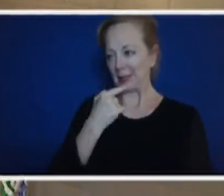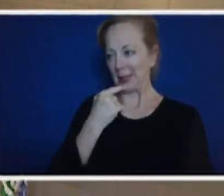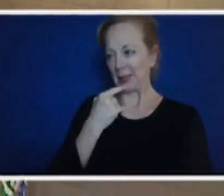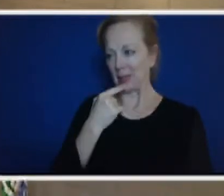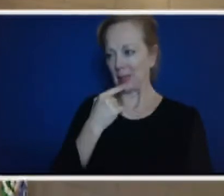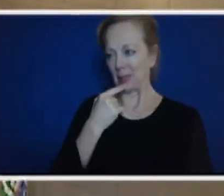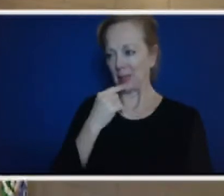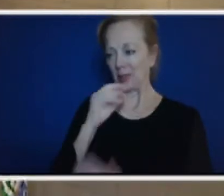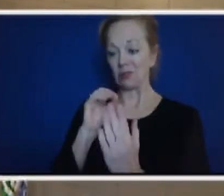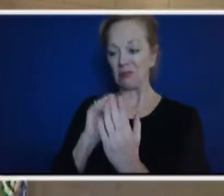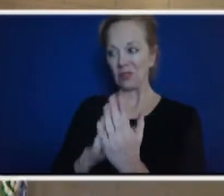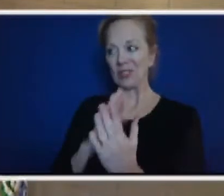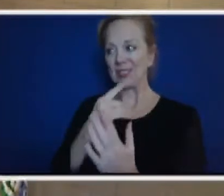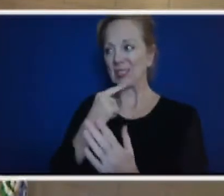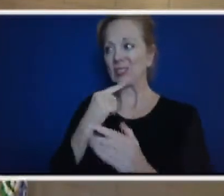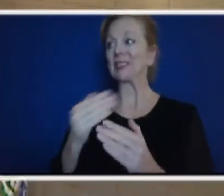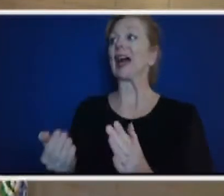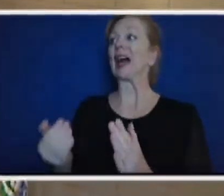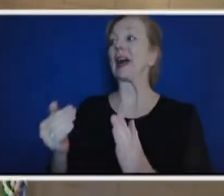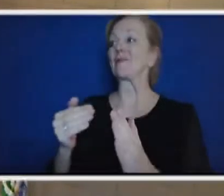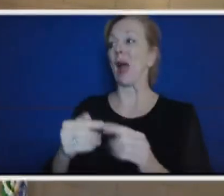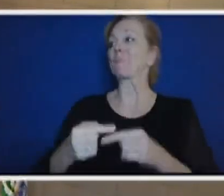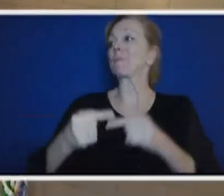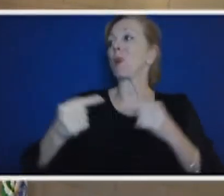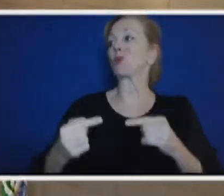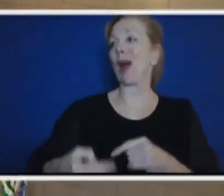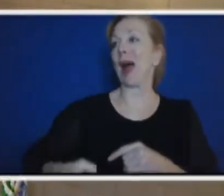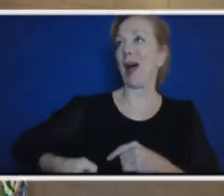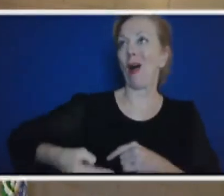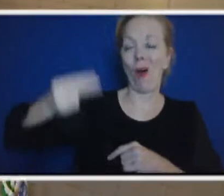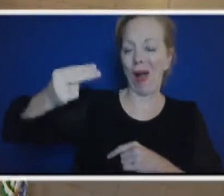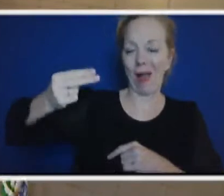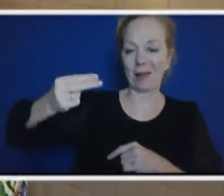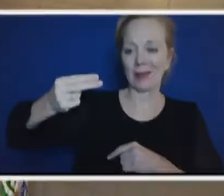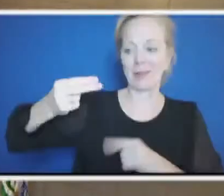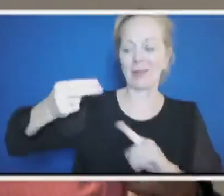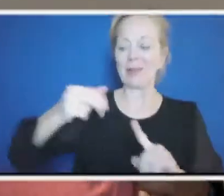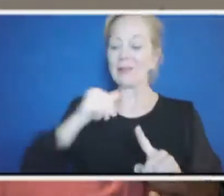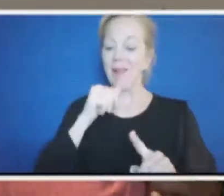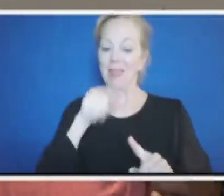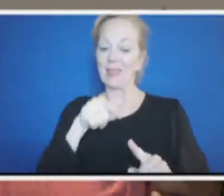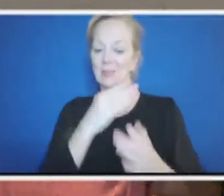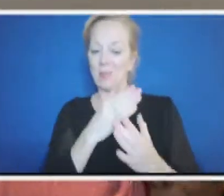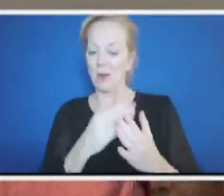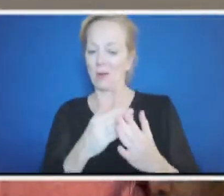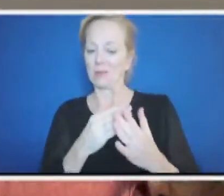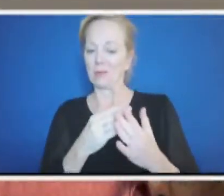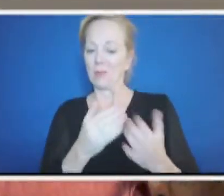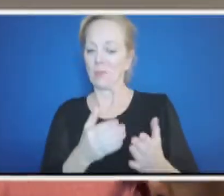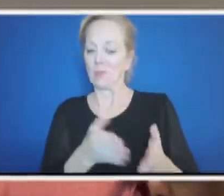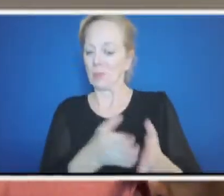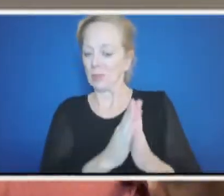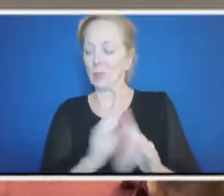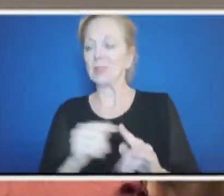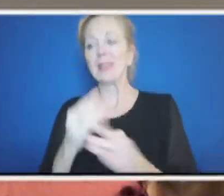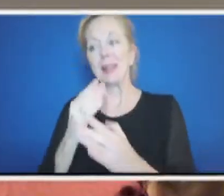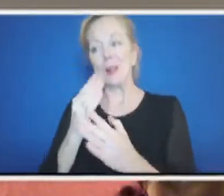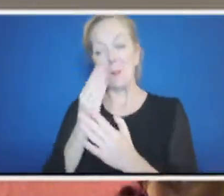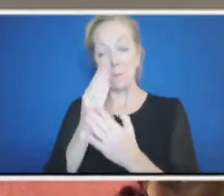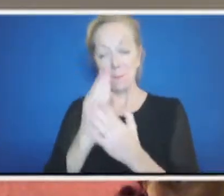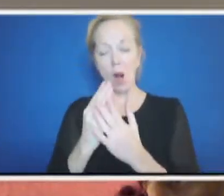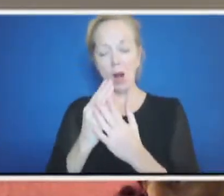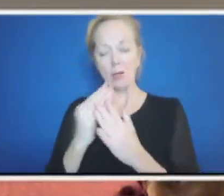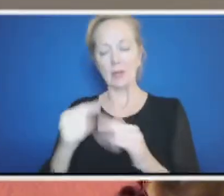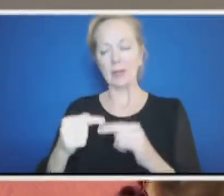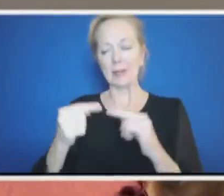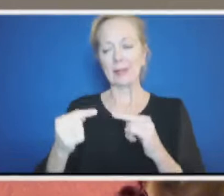she was against the height. She wasn't against this petition in part. We can ask the clerk, but she said in part she was against it due to